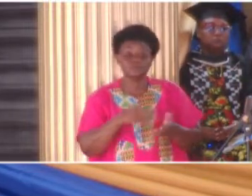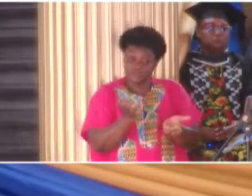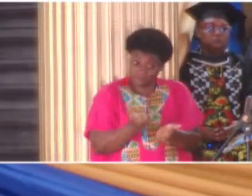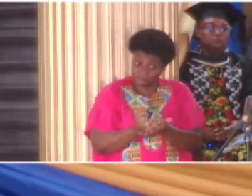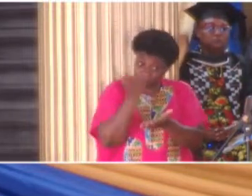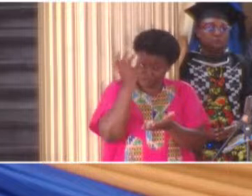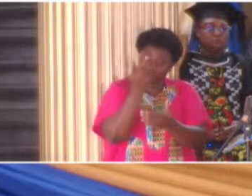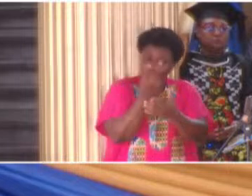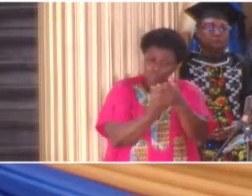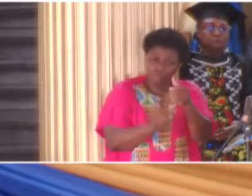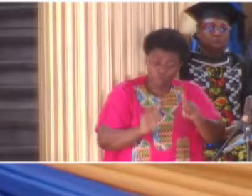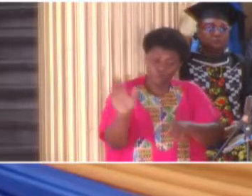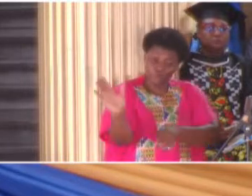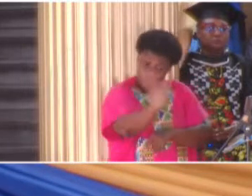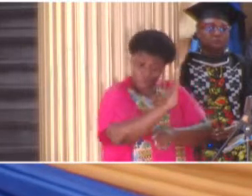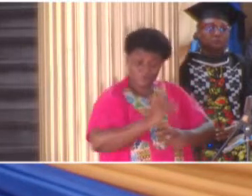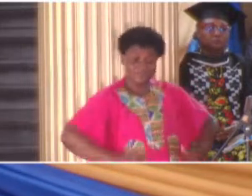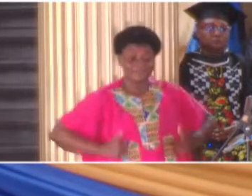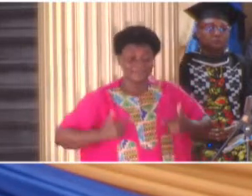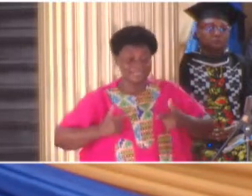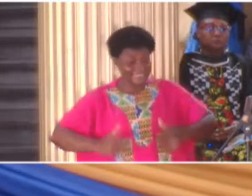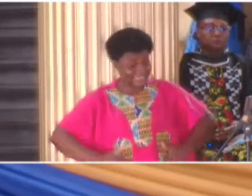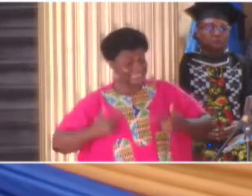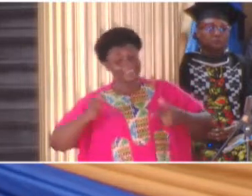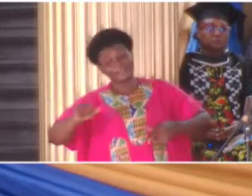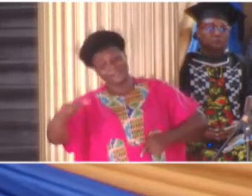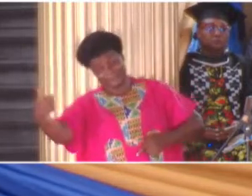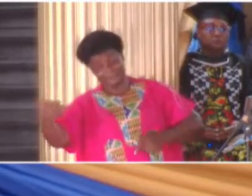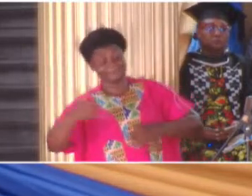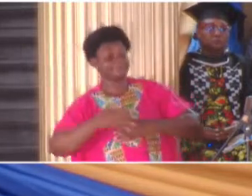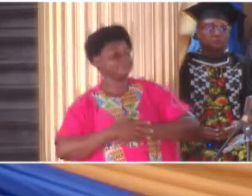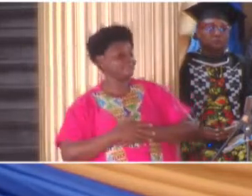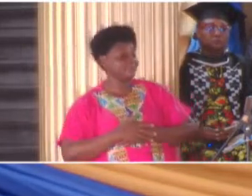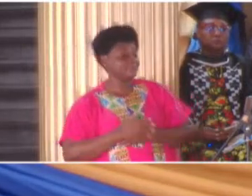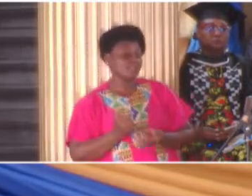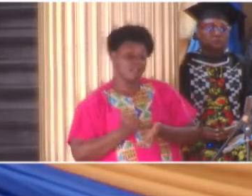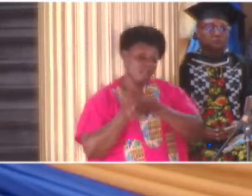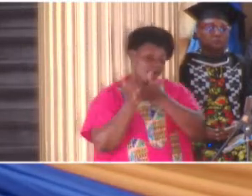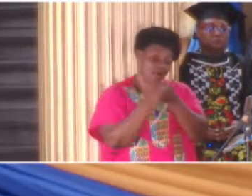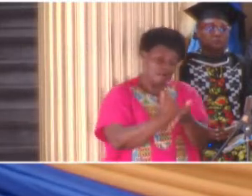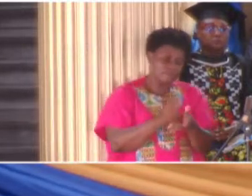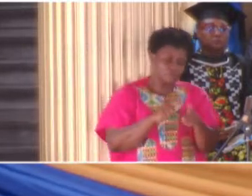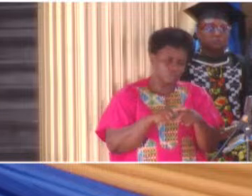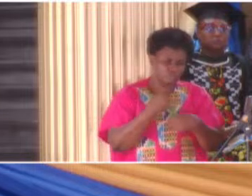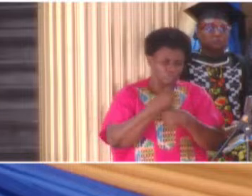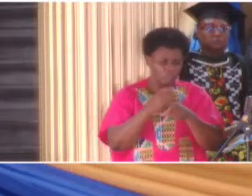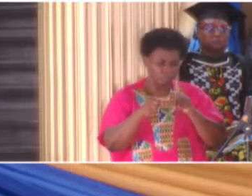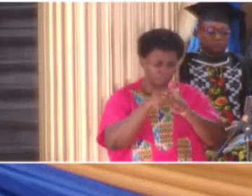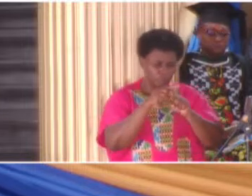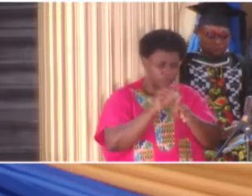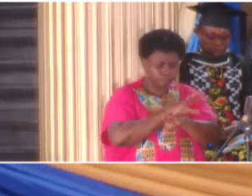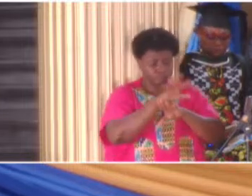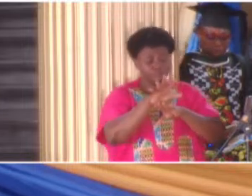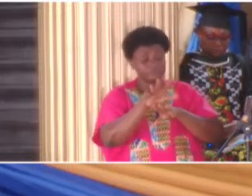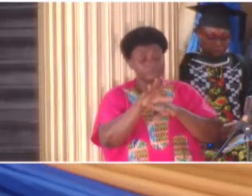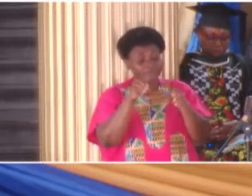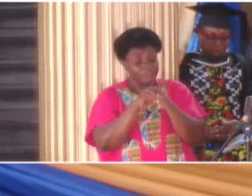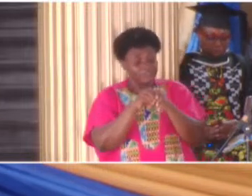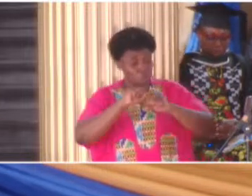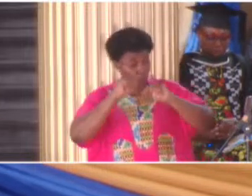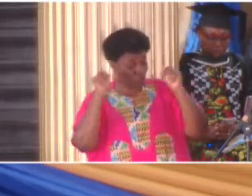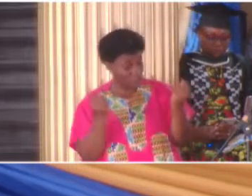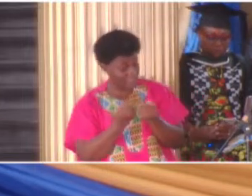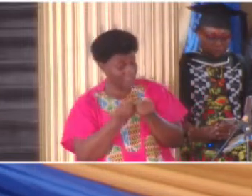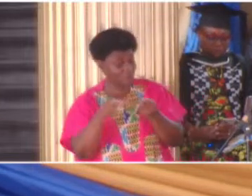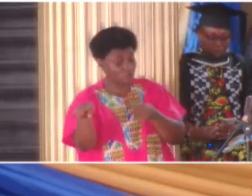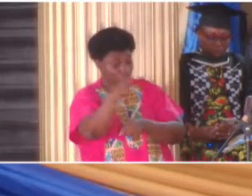enriches both your life and the lives of others. It helps you to make positive impacts in the society